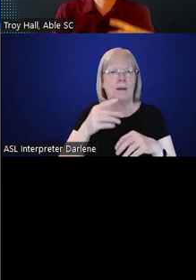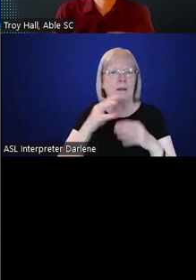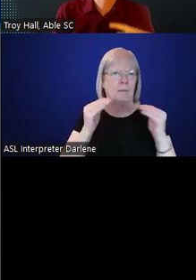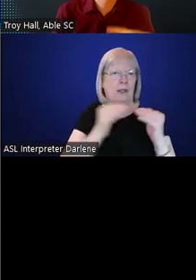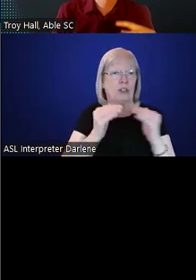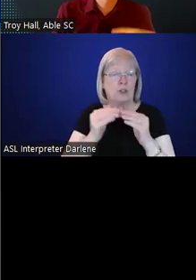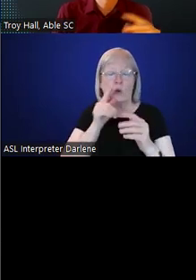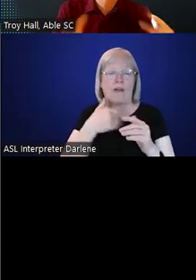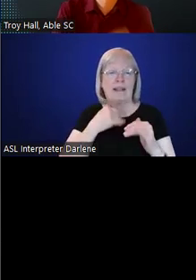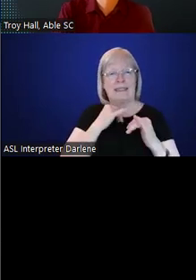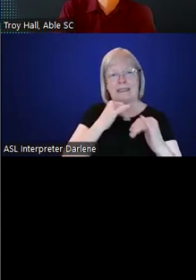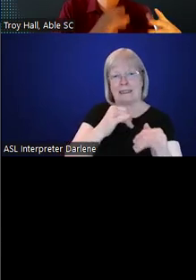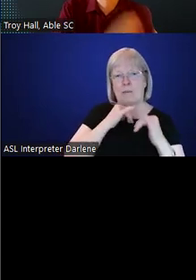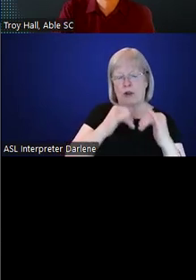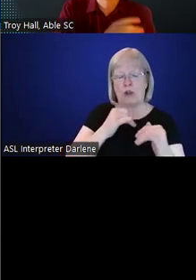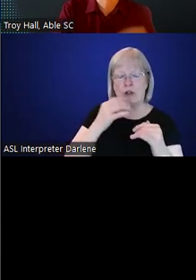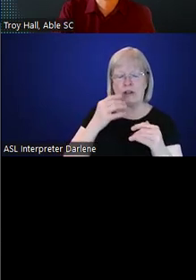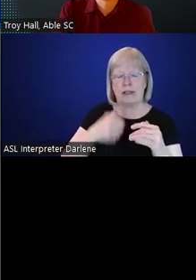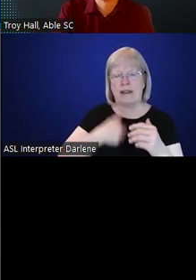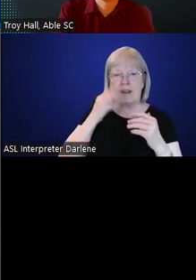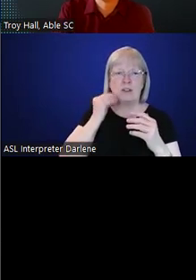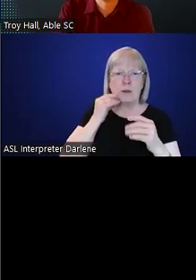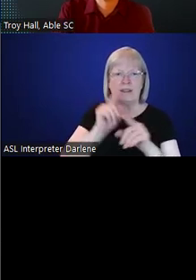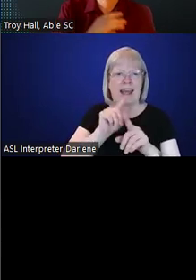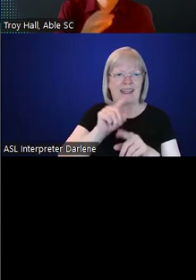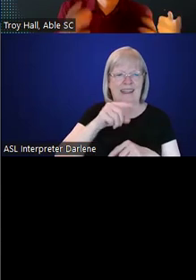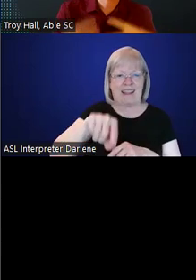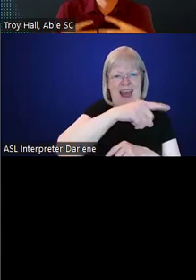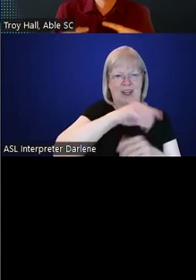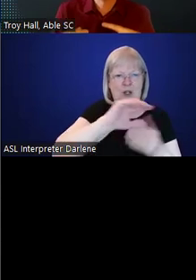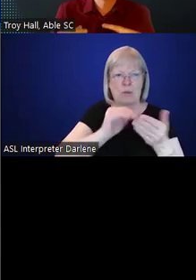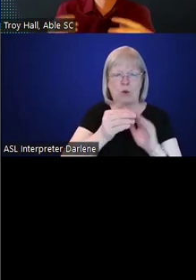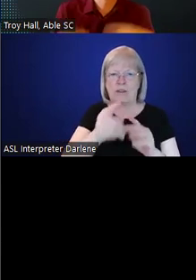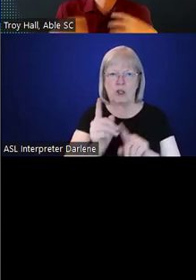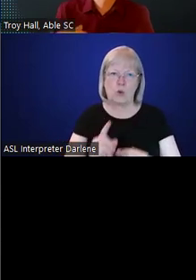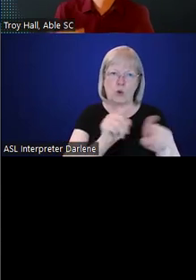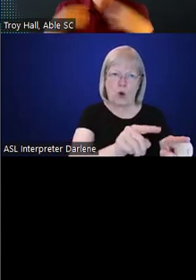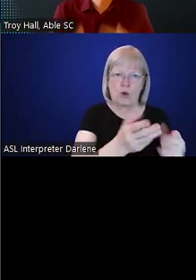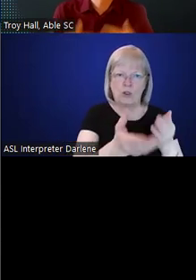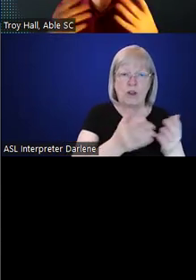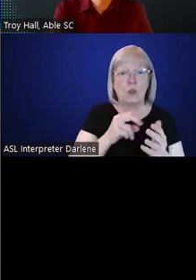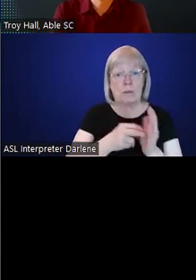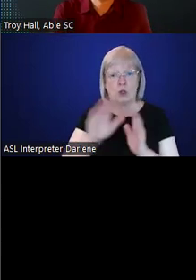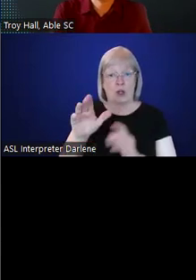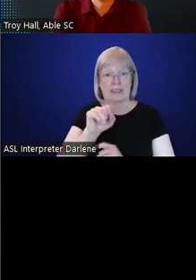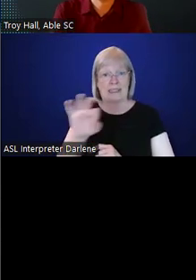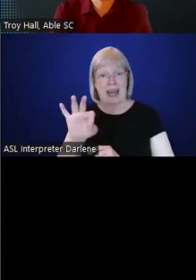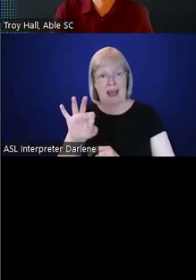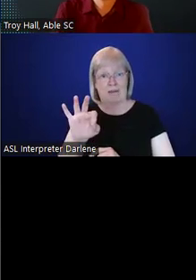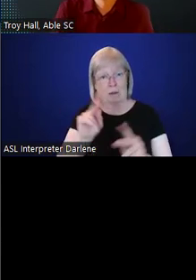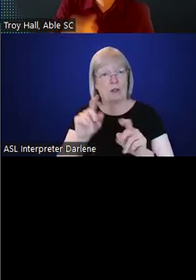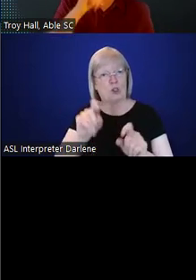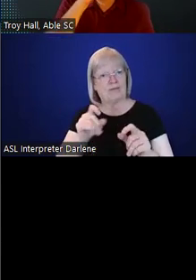experiences as the peers in the communities that you're serving, right? So you want your staff to reflect the communities that you